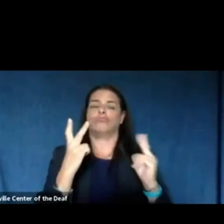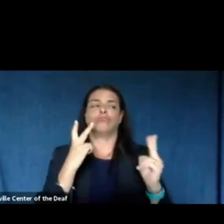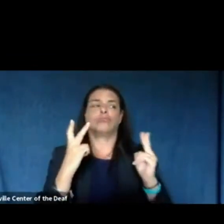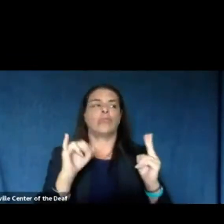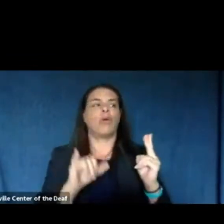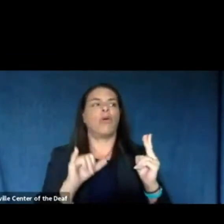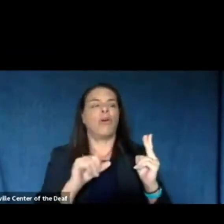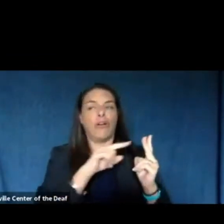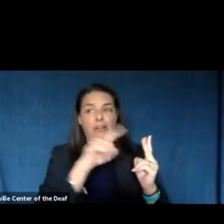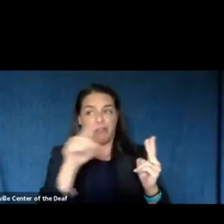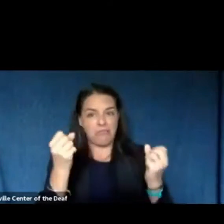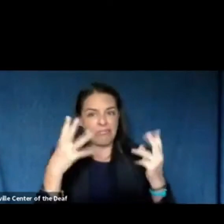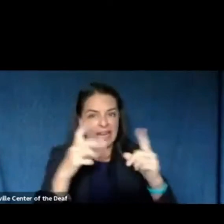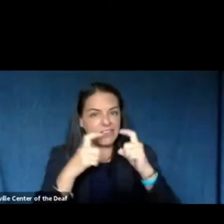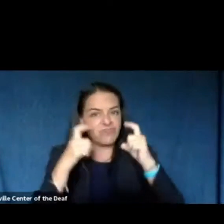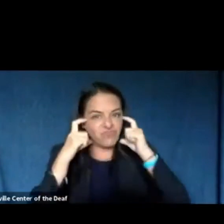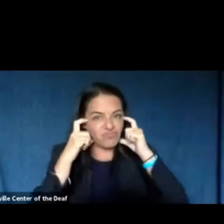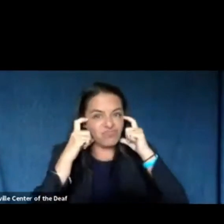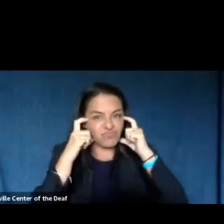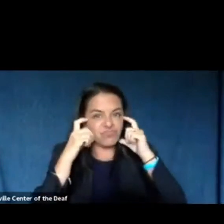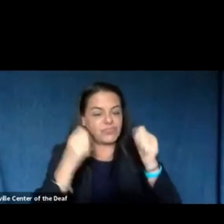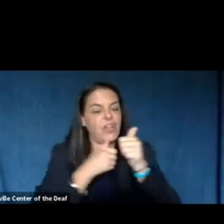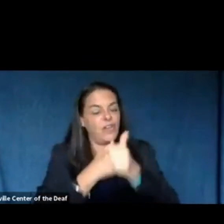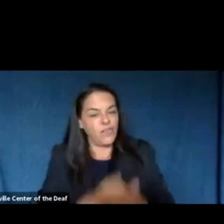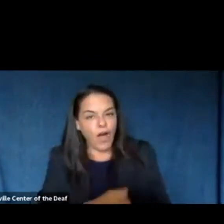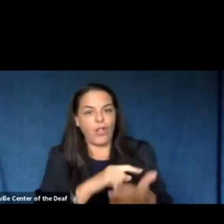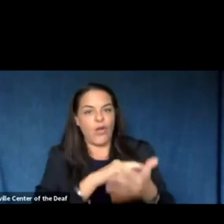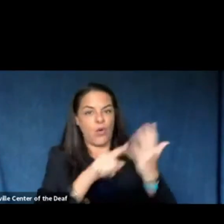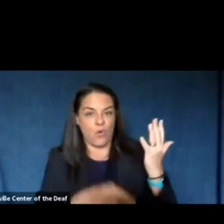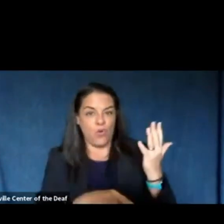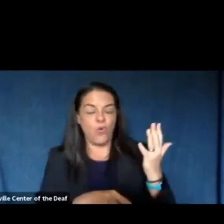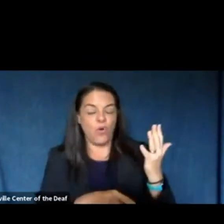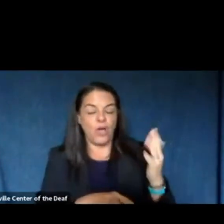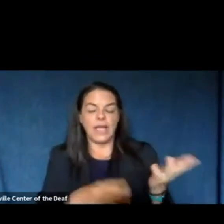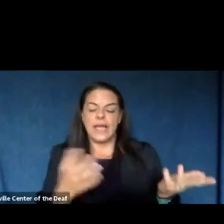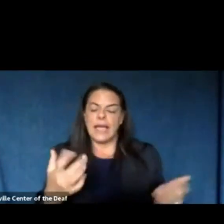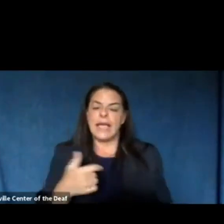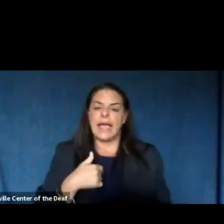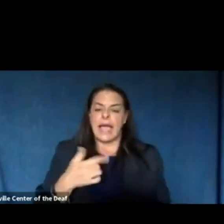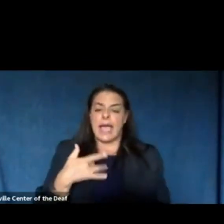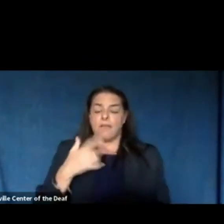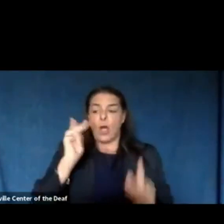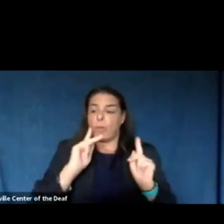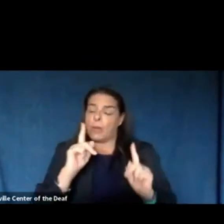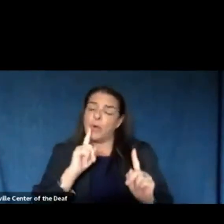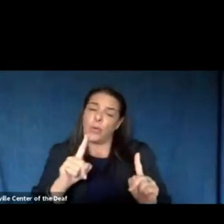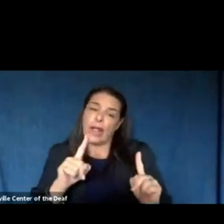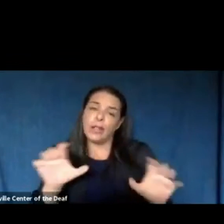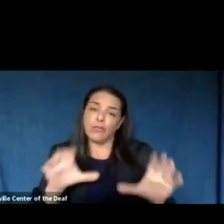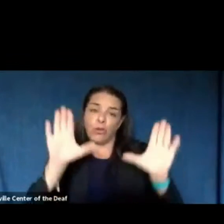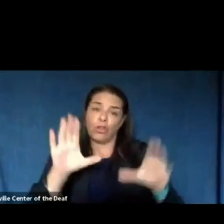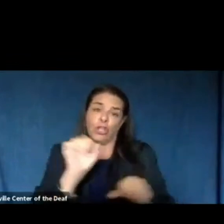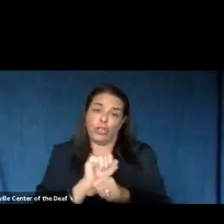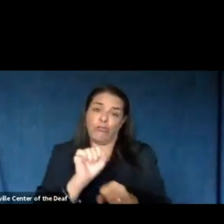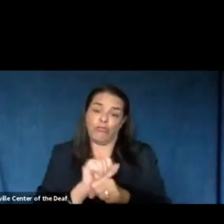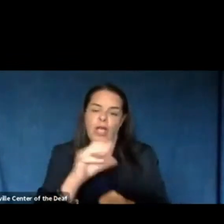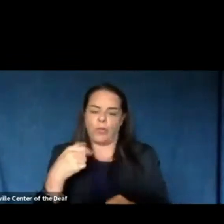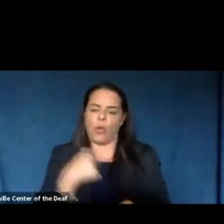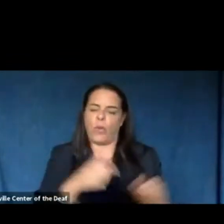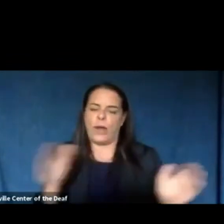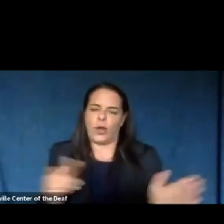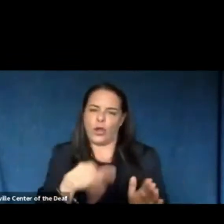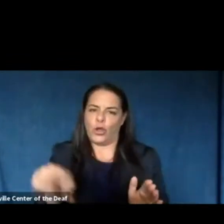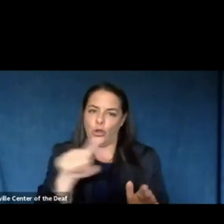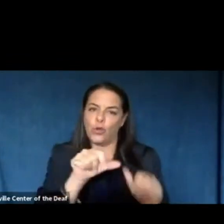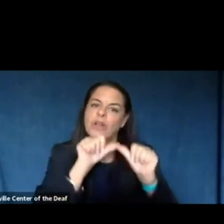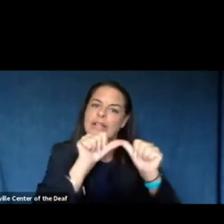as far as mask wearing and adherence to the guidelines. I think that people are doing a great job there, and we encourage you to continue to do